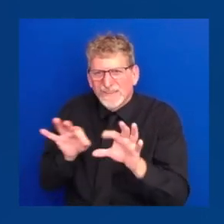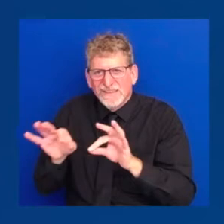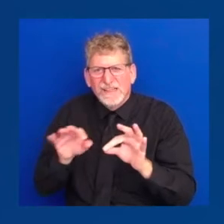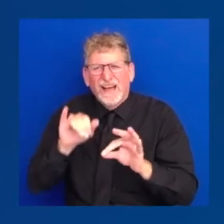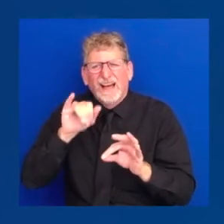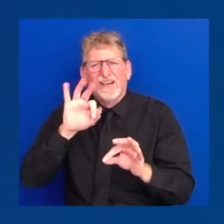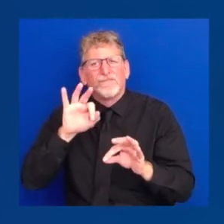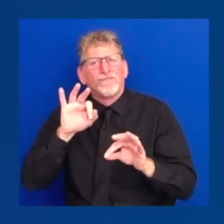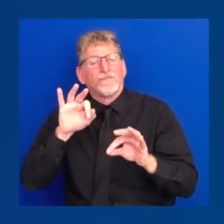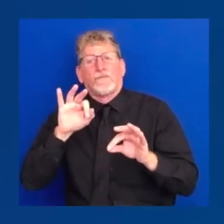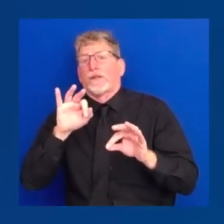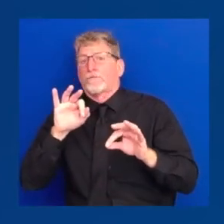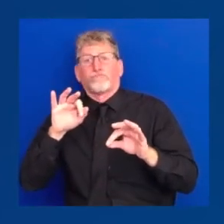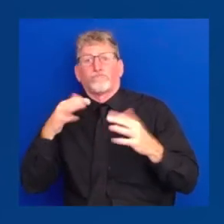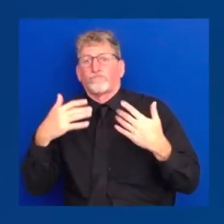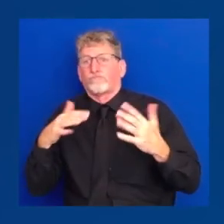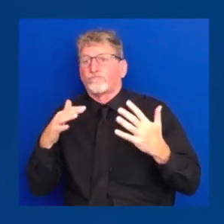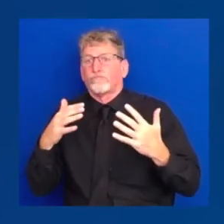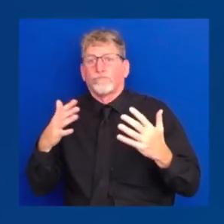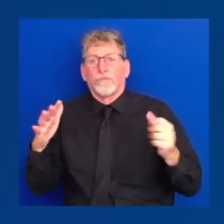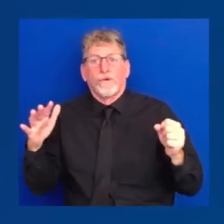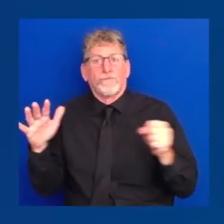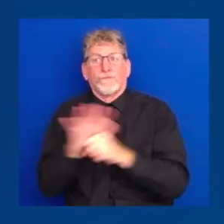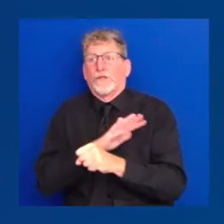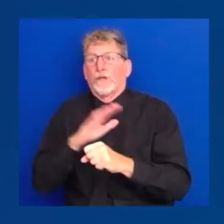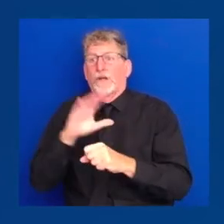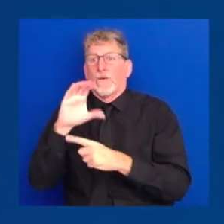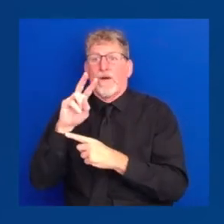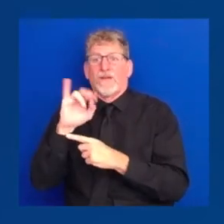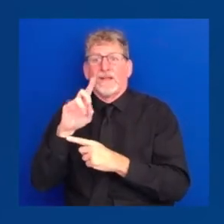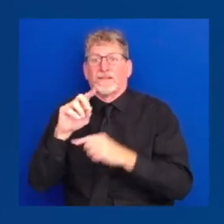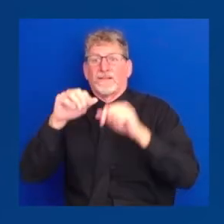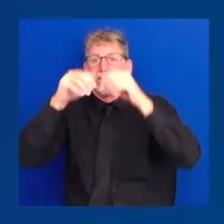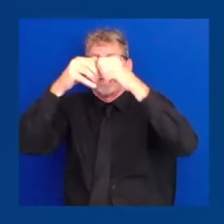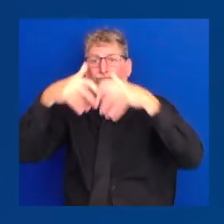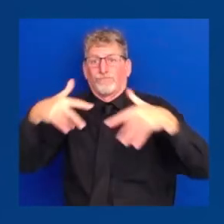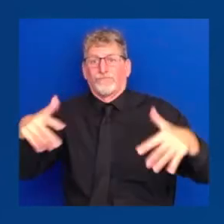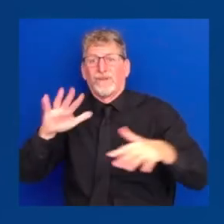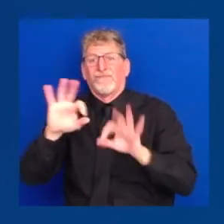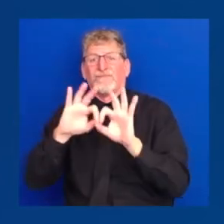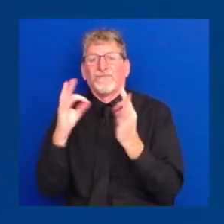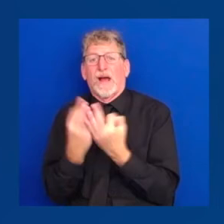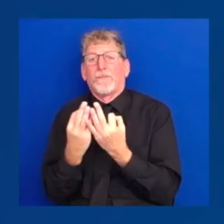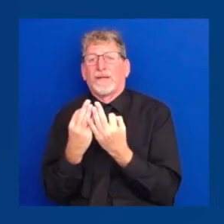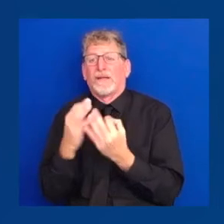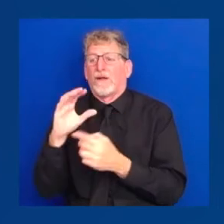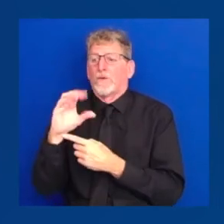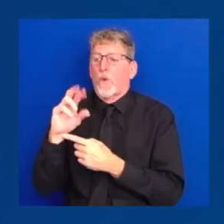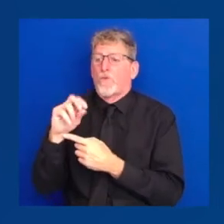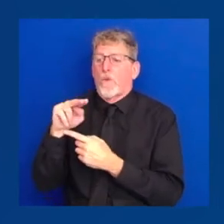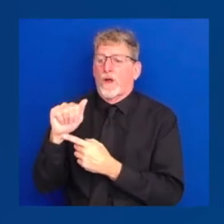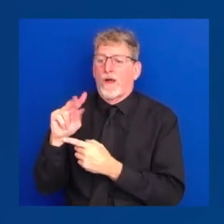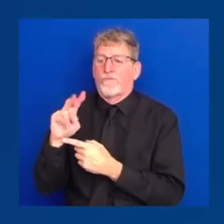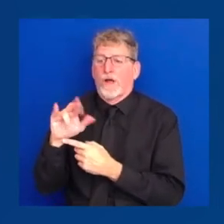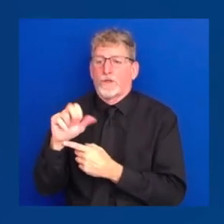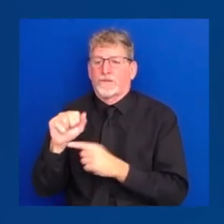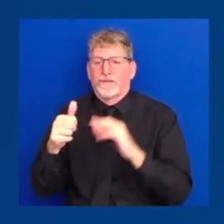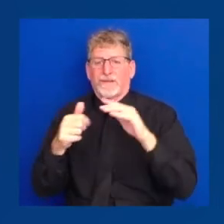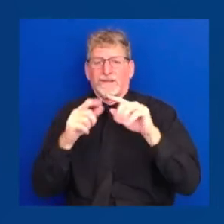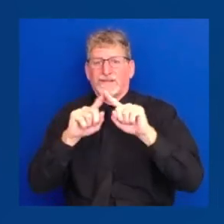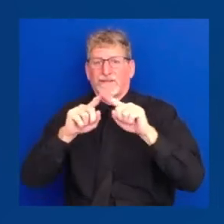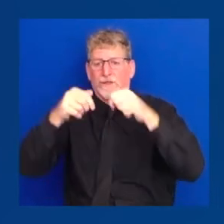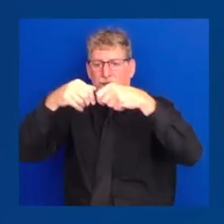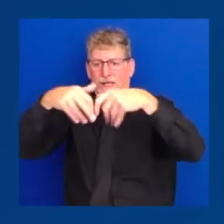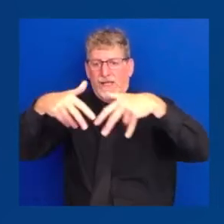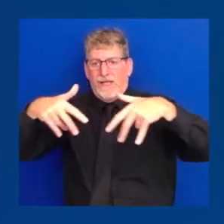of which are even the common cold coronaviruses that we've all experienced prior to COVID-19, generally